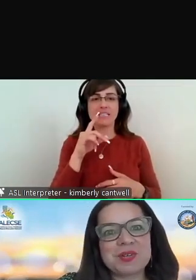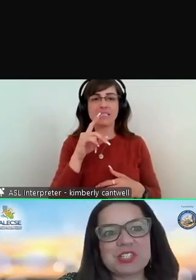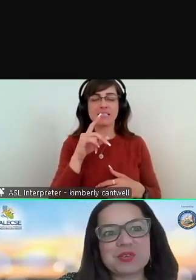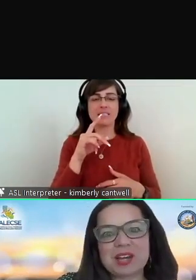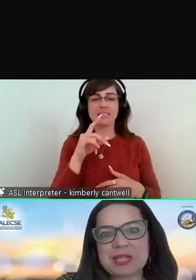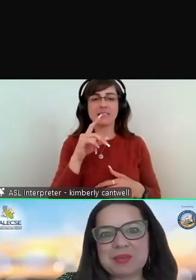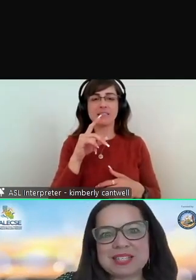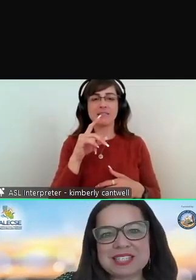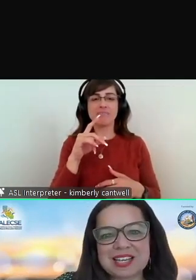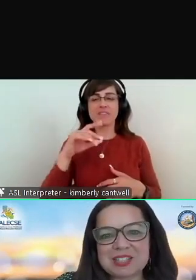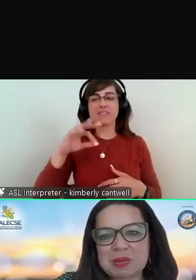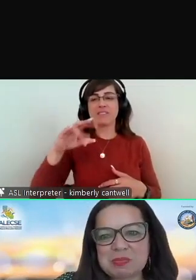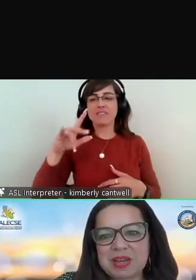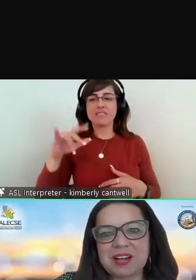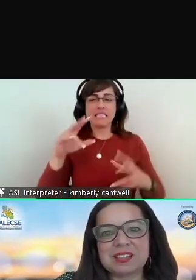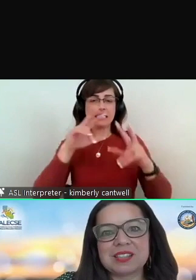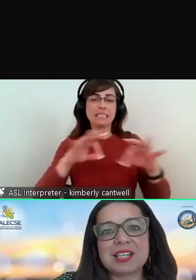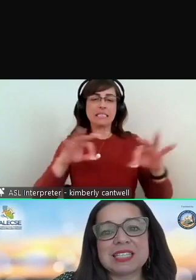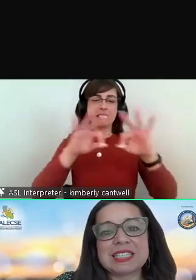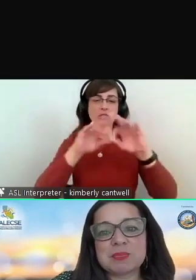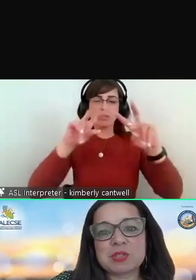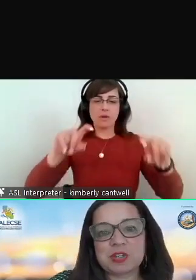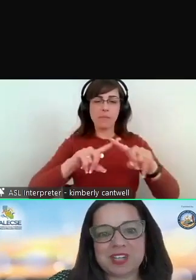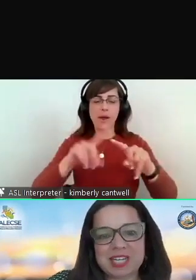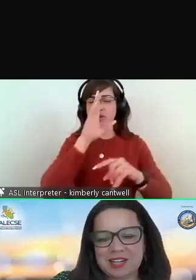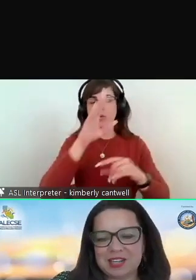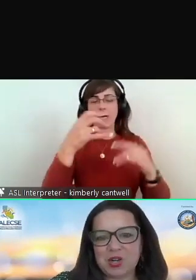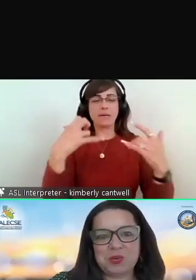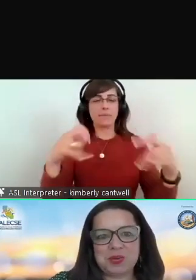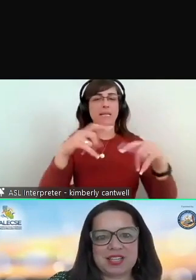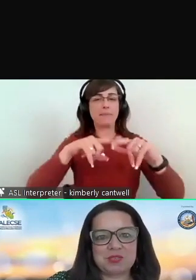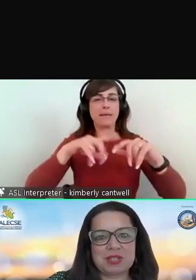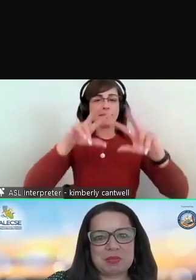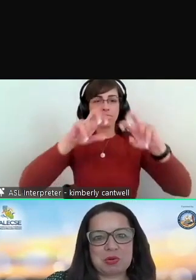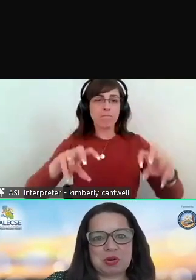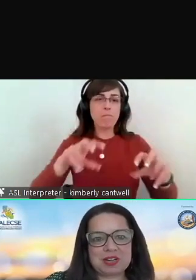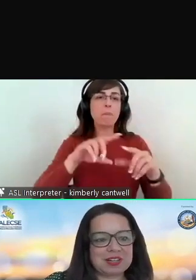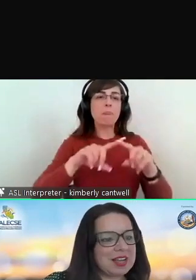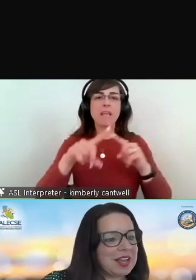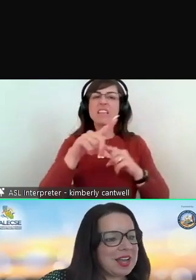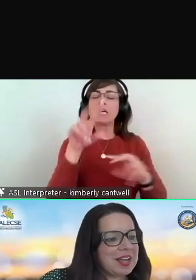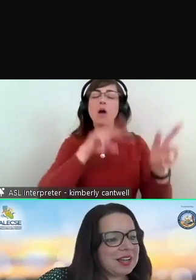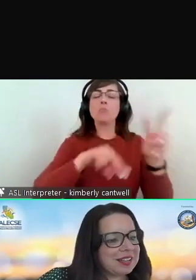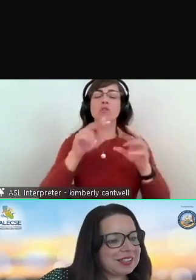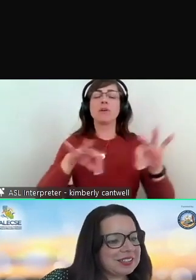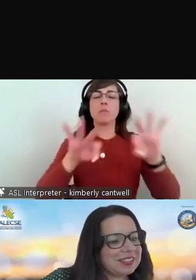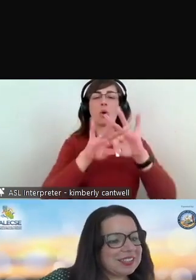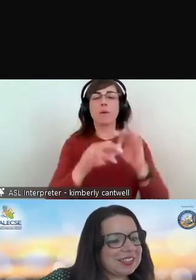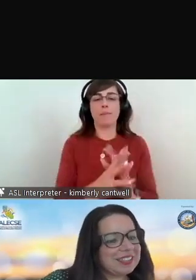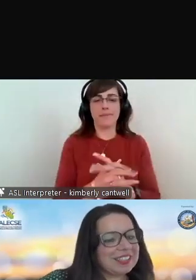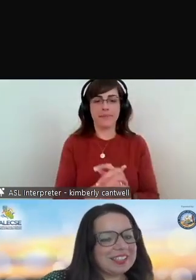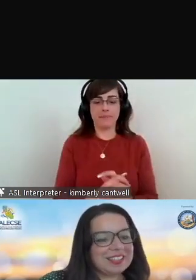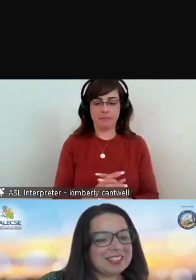not doing direct play-based assessment, but at least observing it, that's really important.